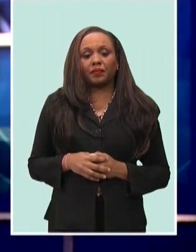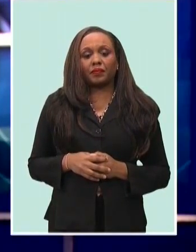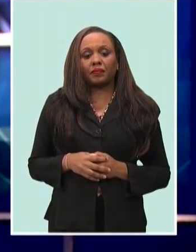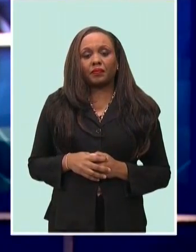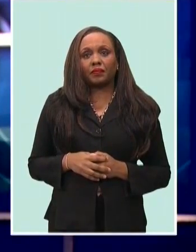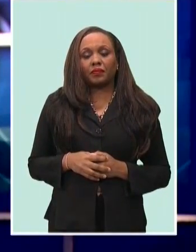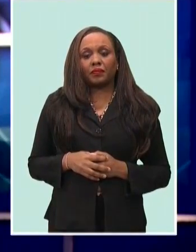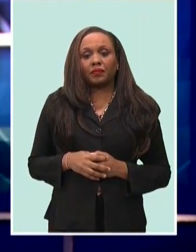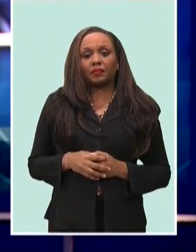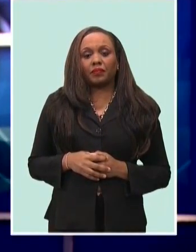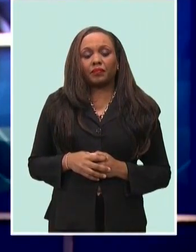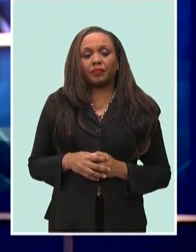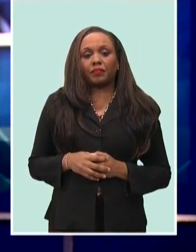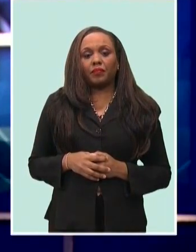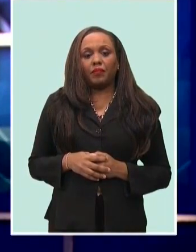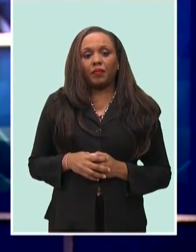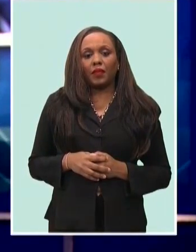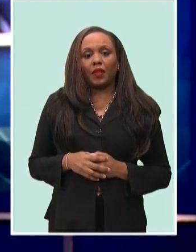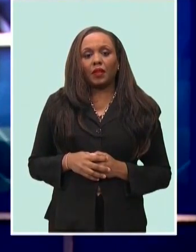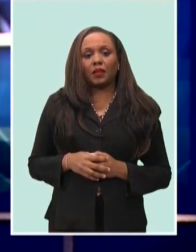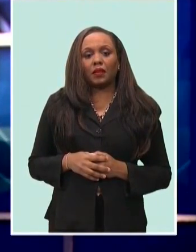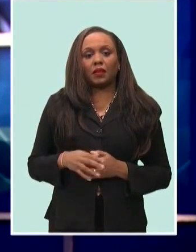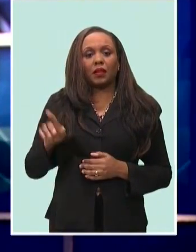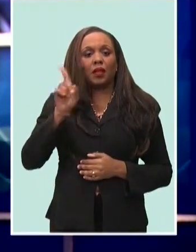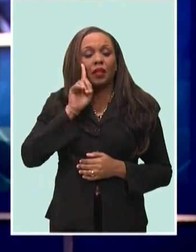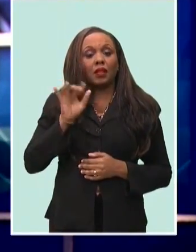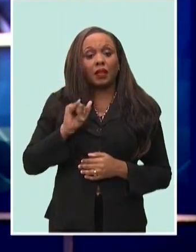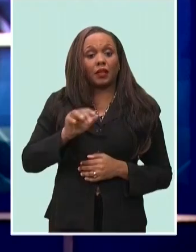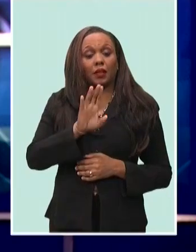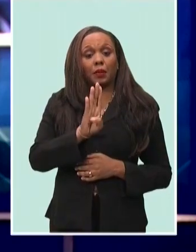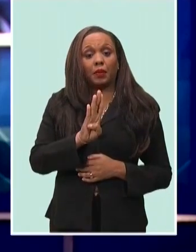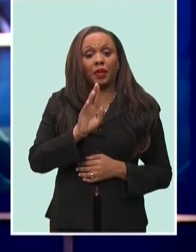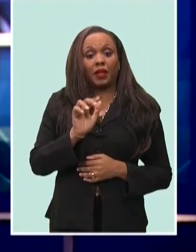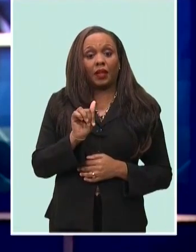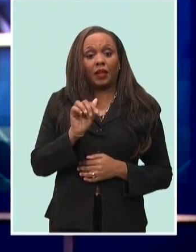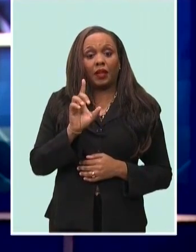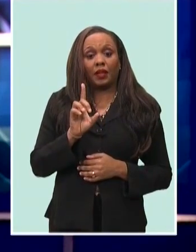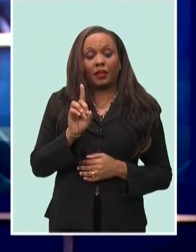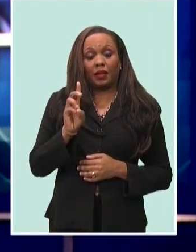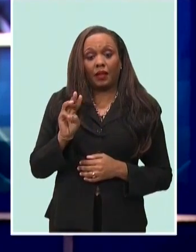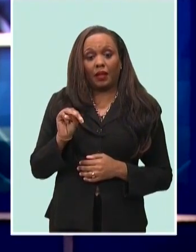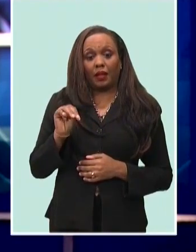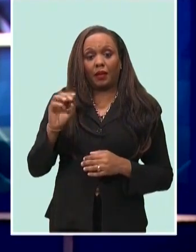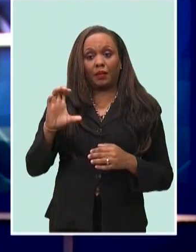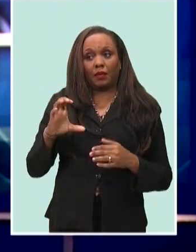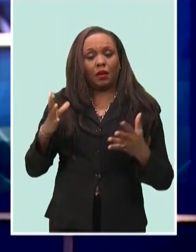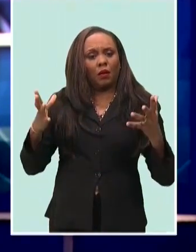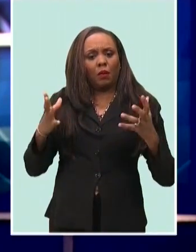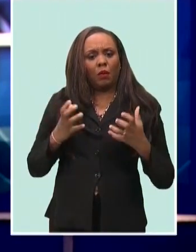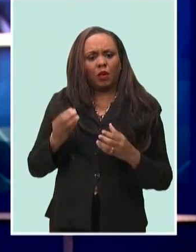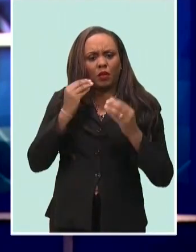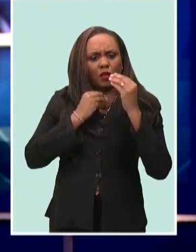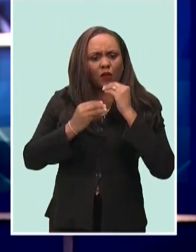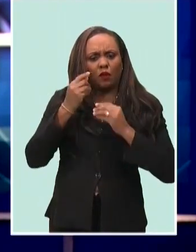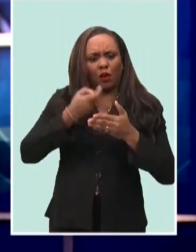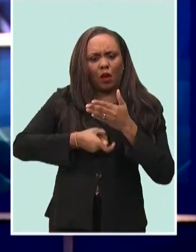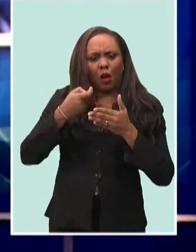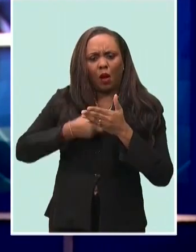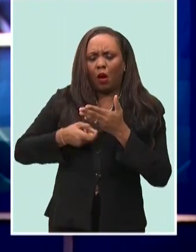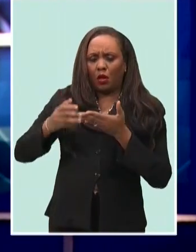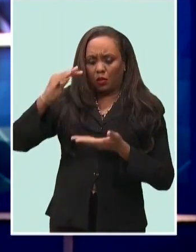Well, it appears that the Barbados Agriculture Development Marketing Corporation has been making headway in its quest to help reduce the island's food import